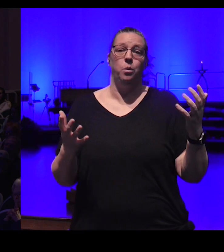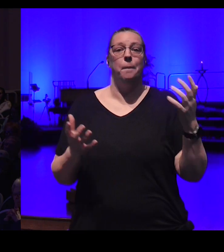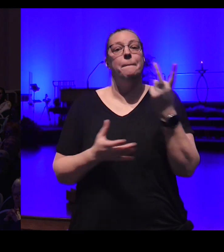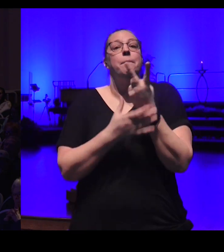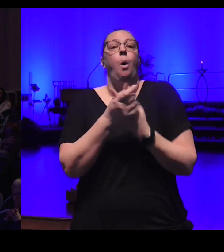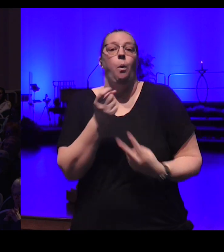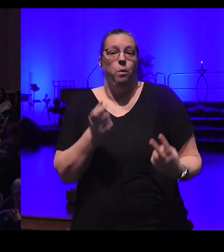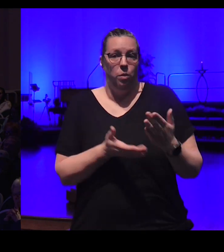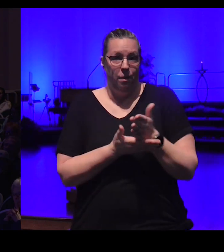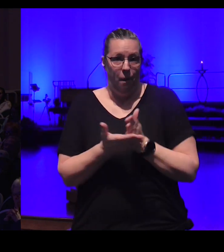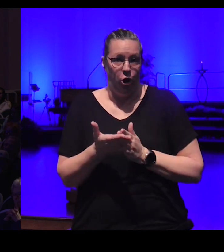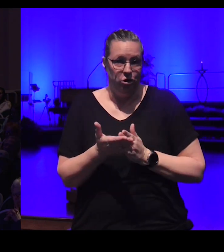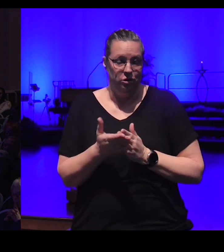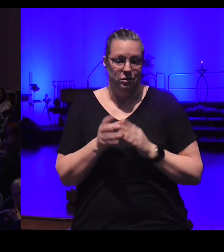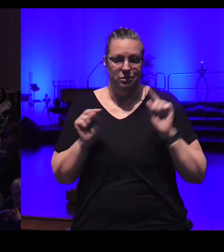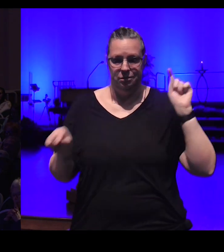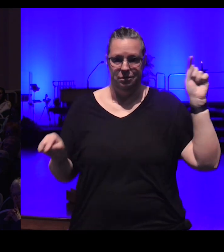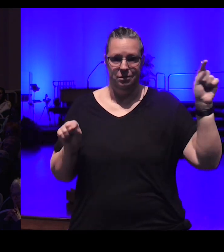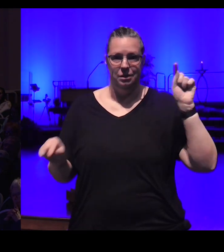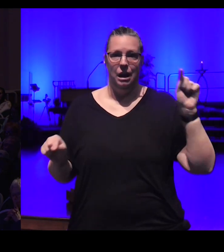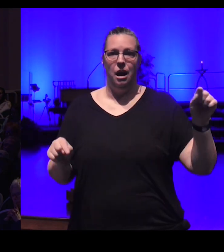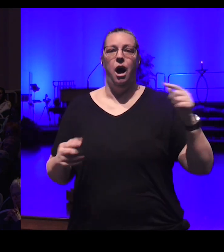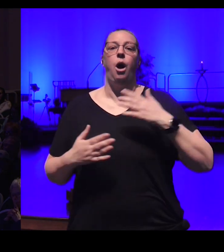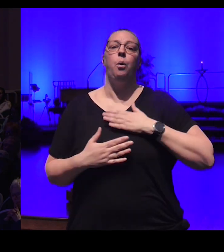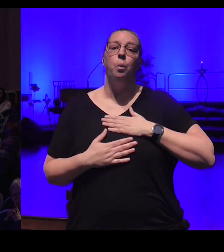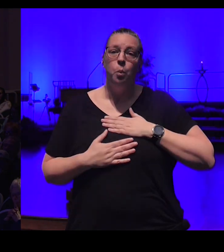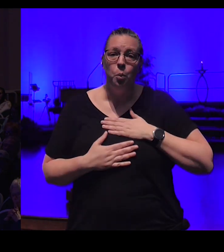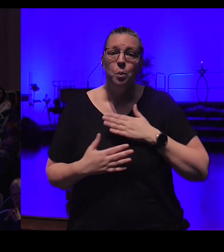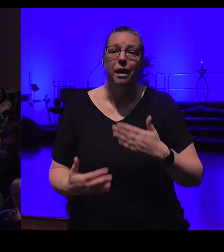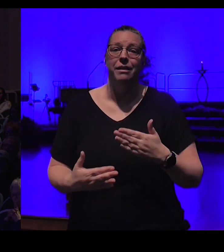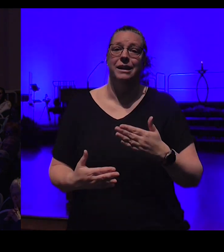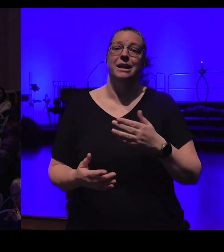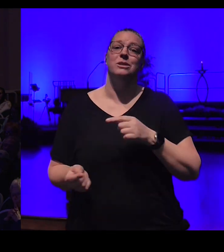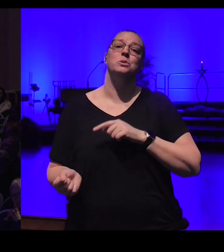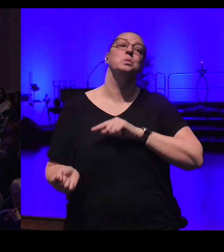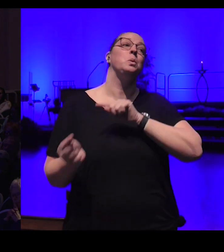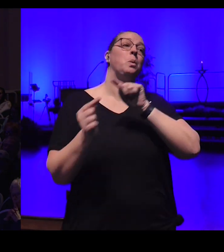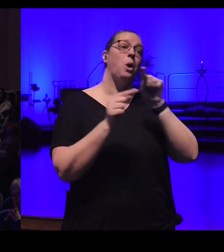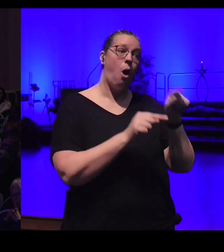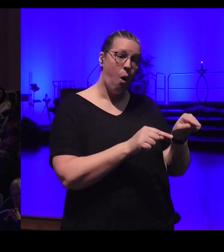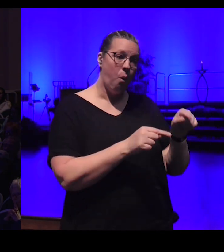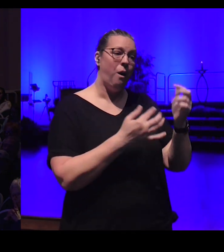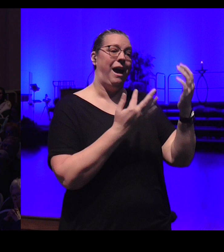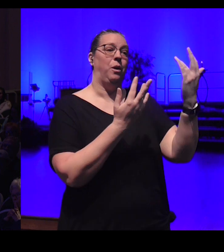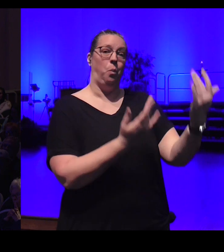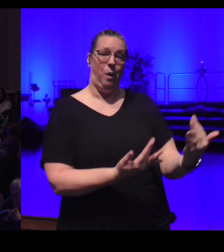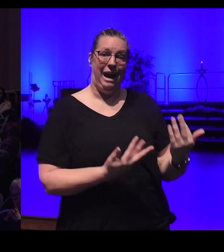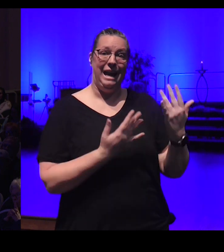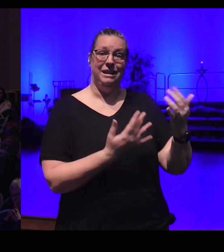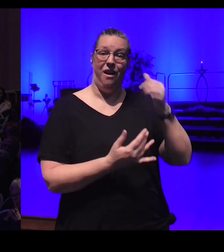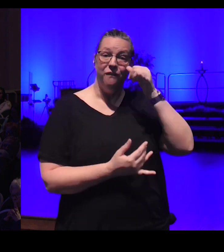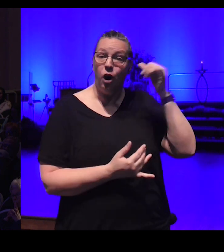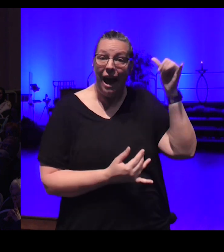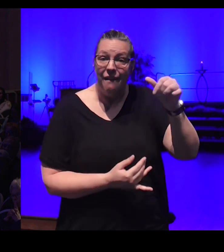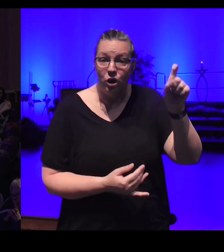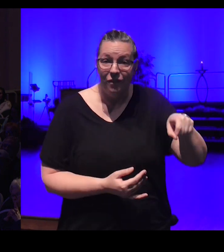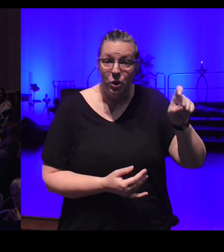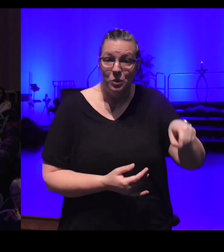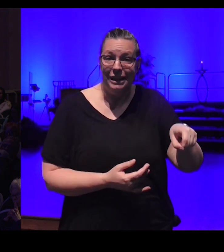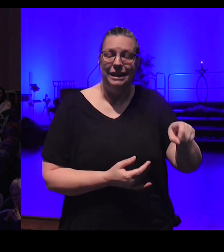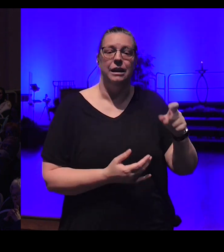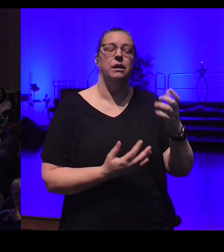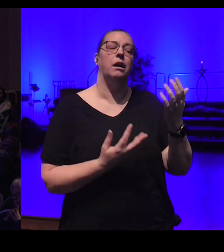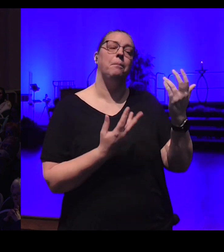our willingness to go back and to wait forever if need be, until each aspect of